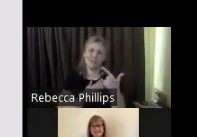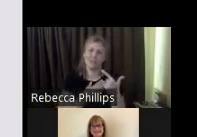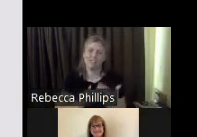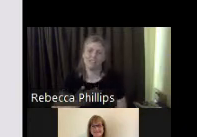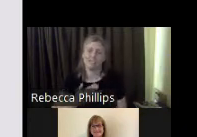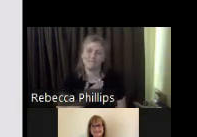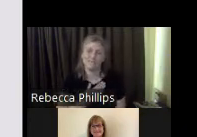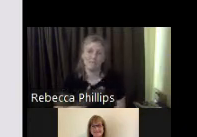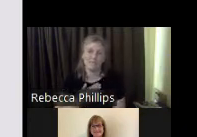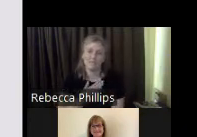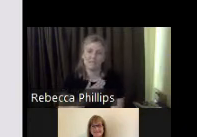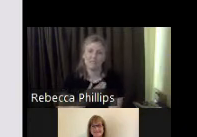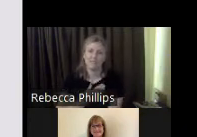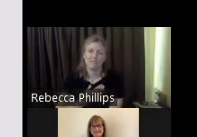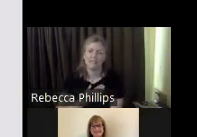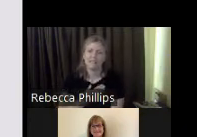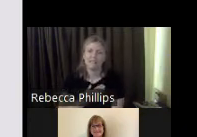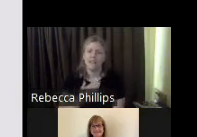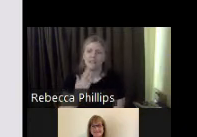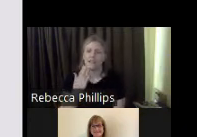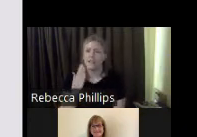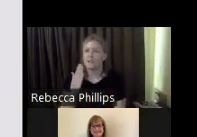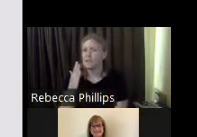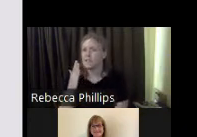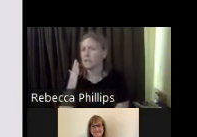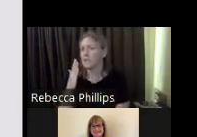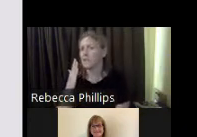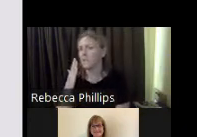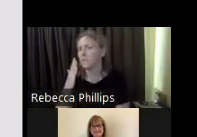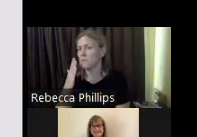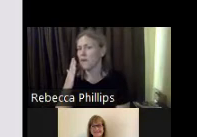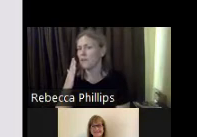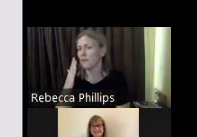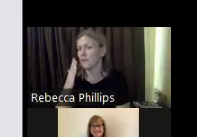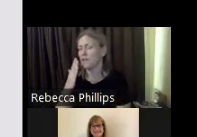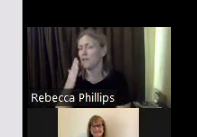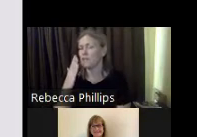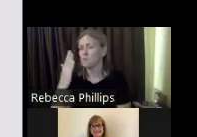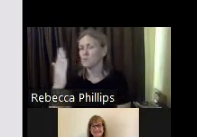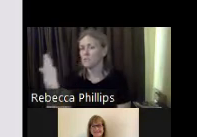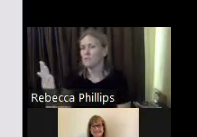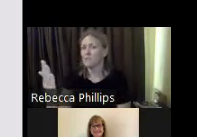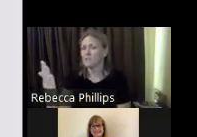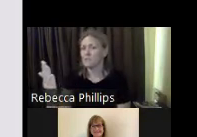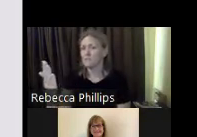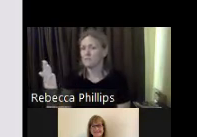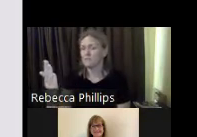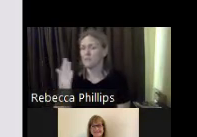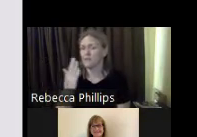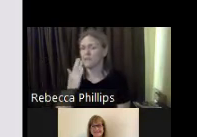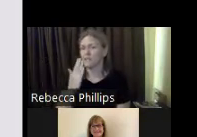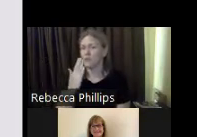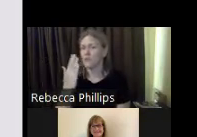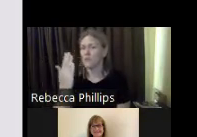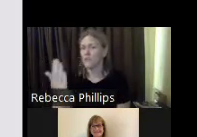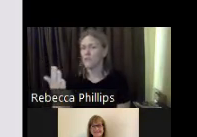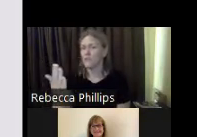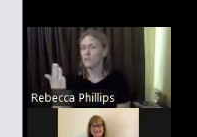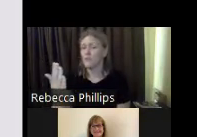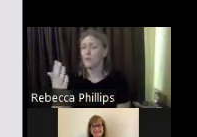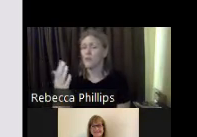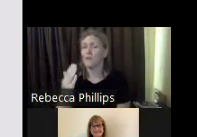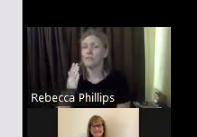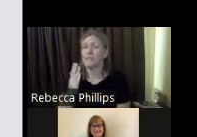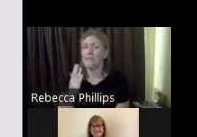show in your face. Please. Thank you is coming from your mouth area towards that person. So thank